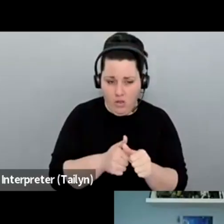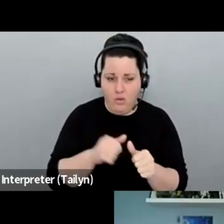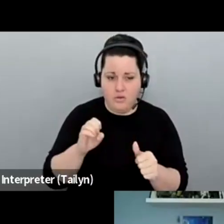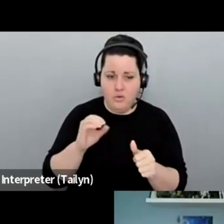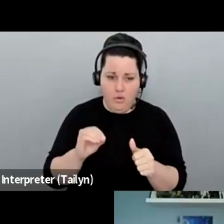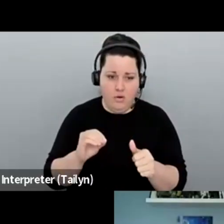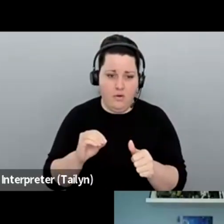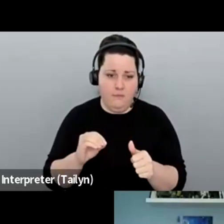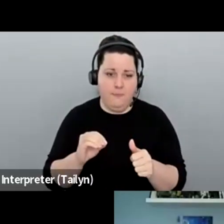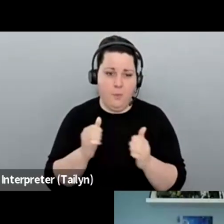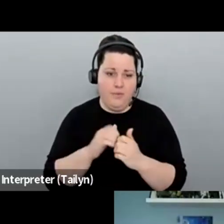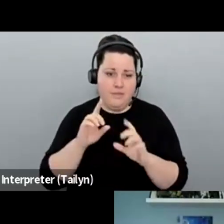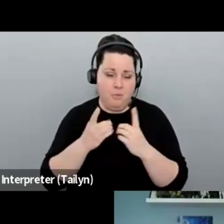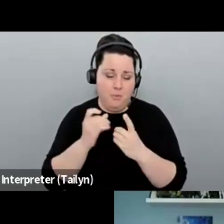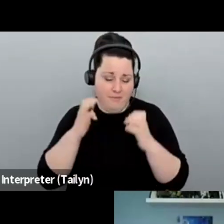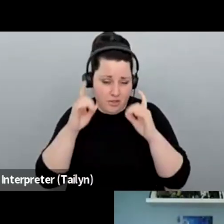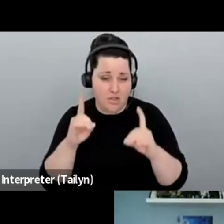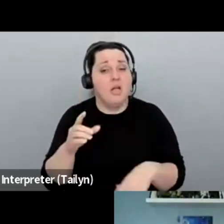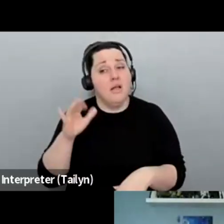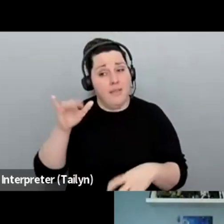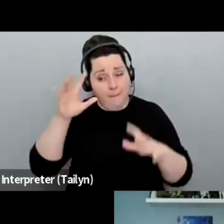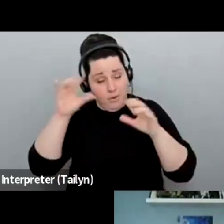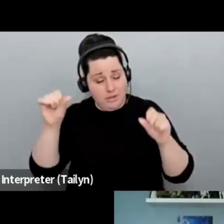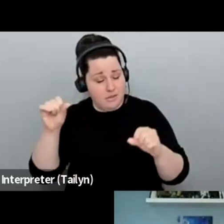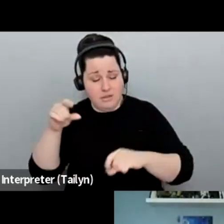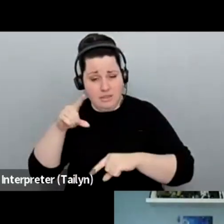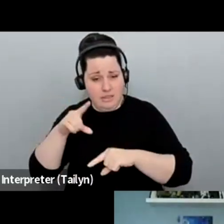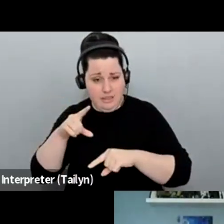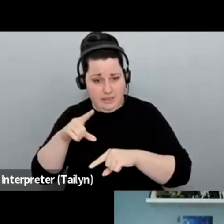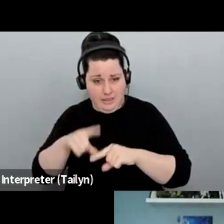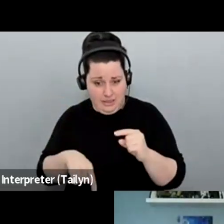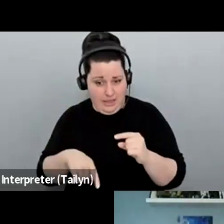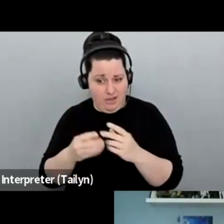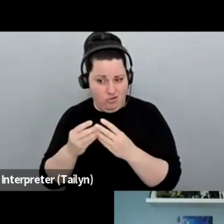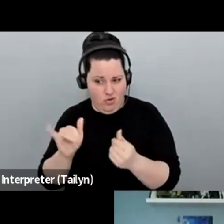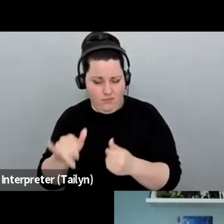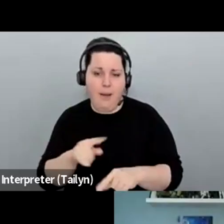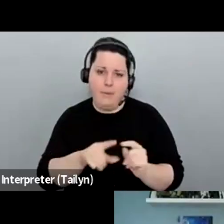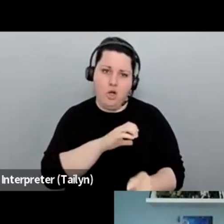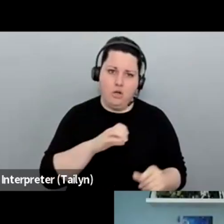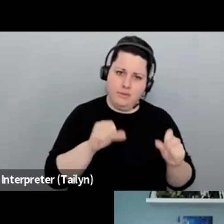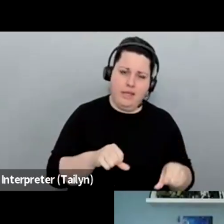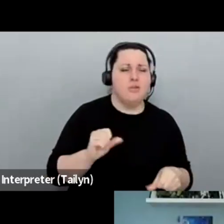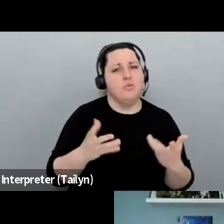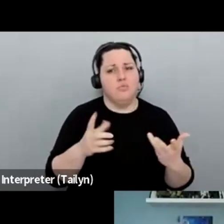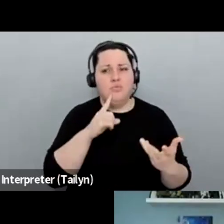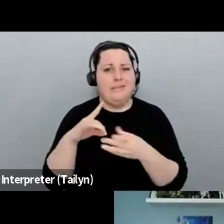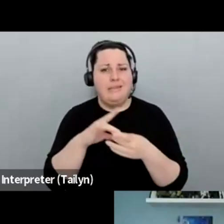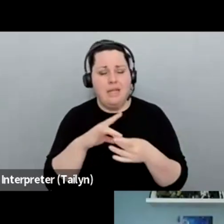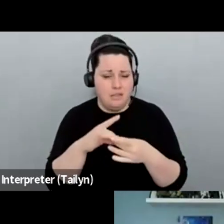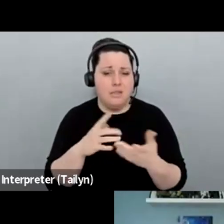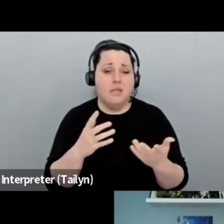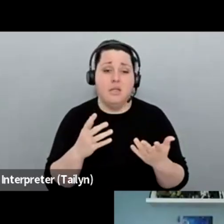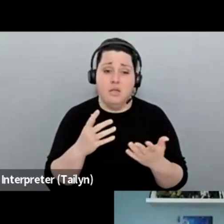talked about with the Department of Education. While the president cannot dissolve it, Congress can. So these things are pretty connected. And